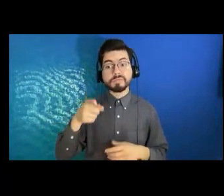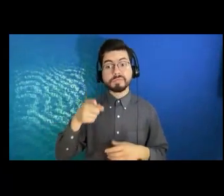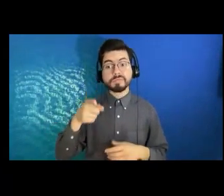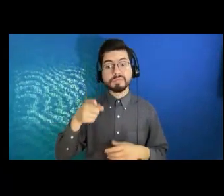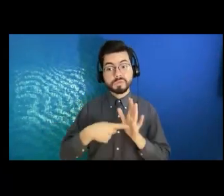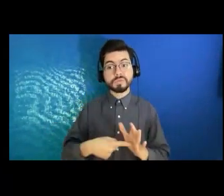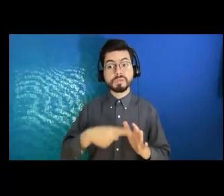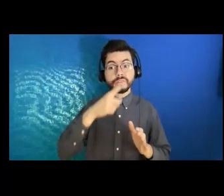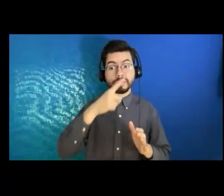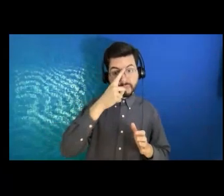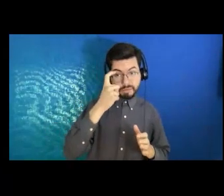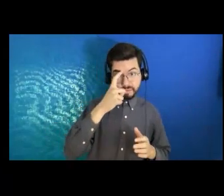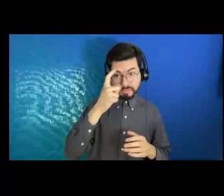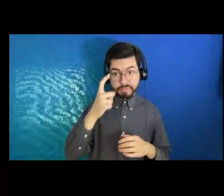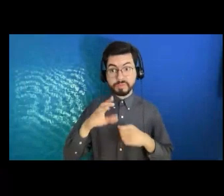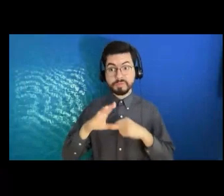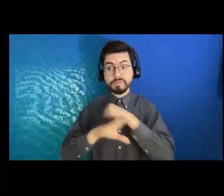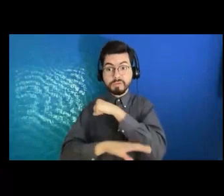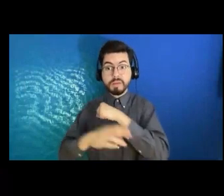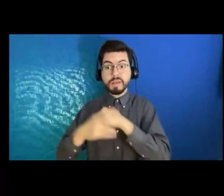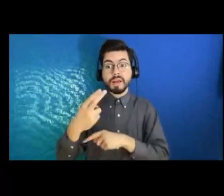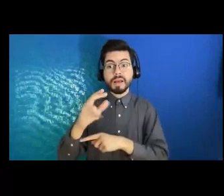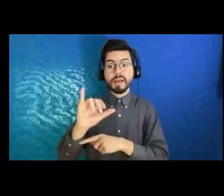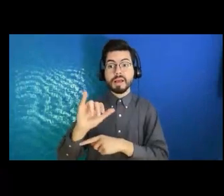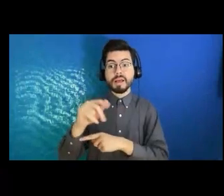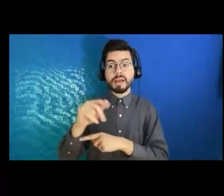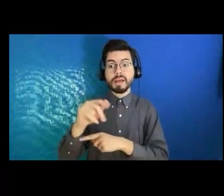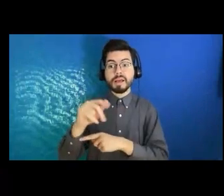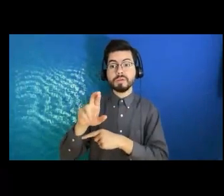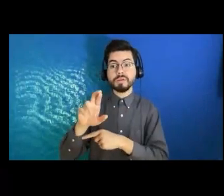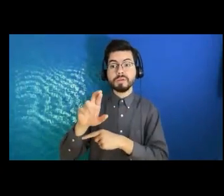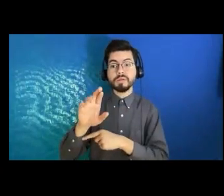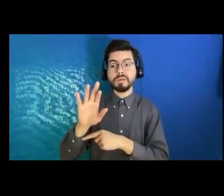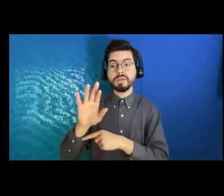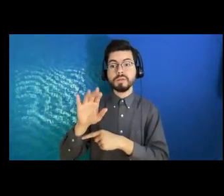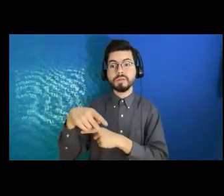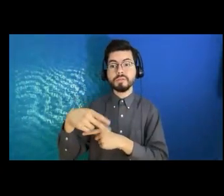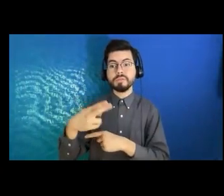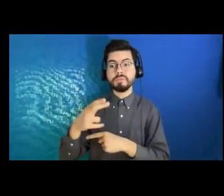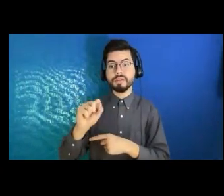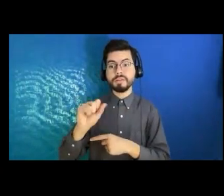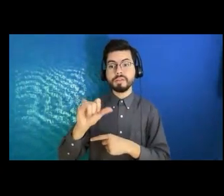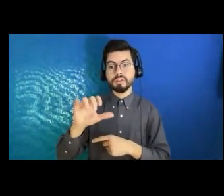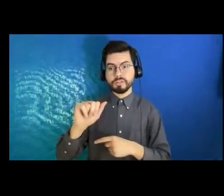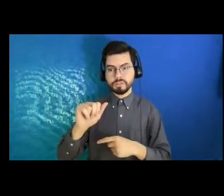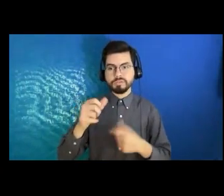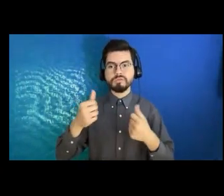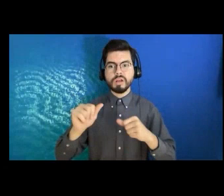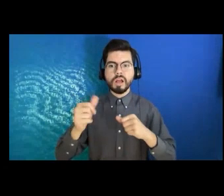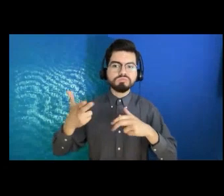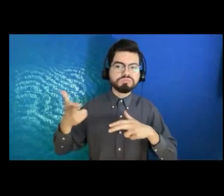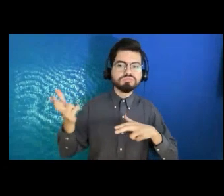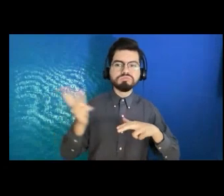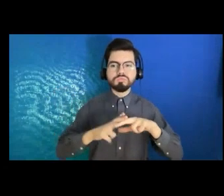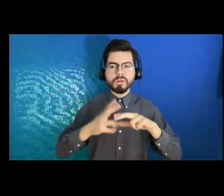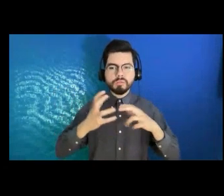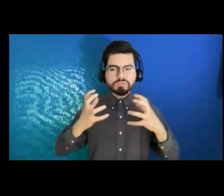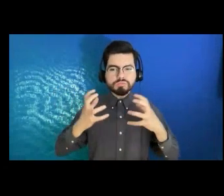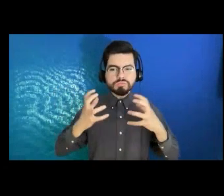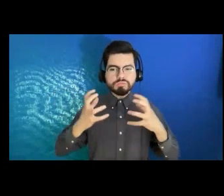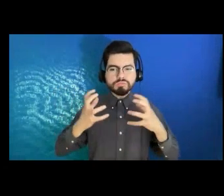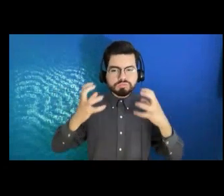summer, early fall period of hyperphagia, where they're just trying to put on enough fat so they can spend 5 months living off their fat in hibernation. So